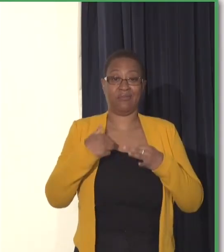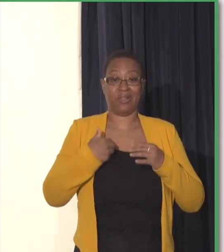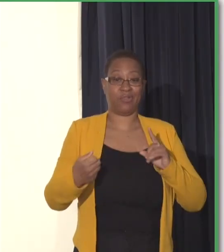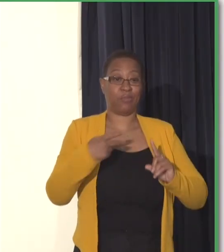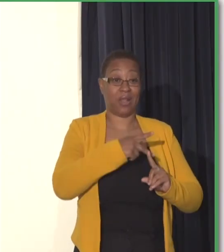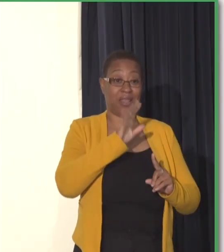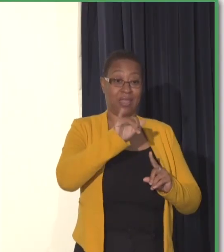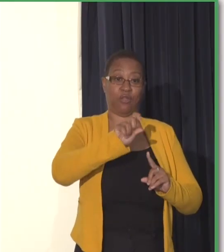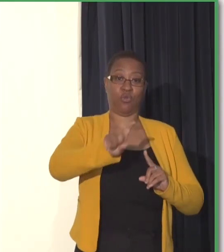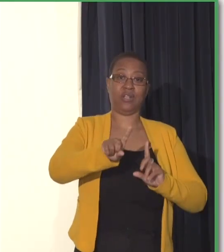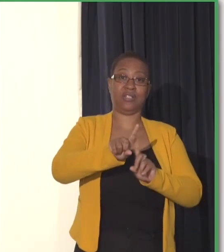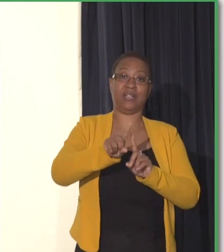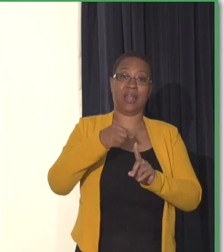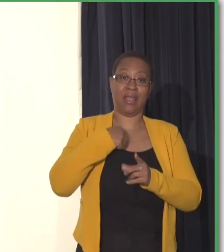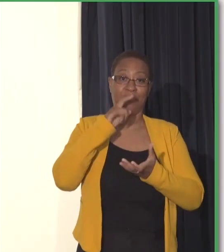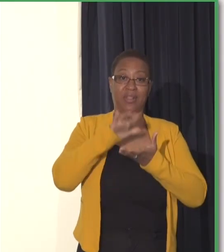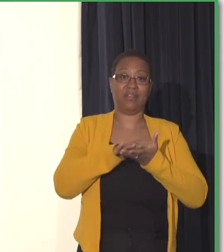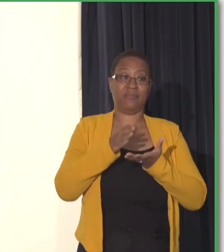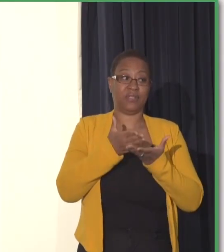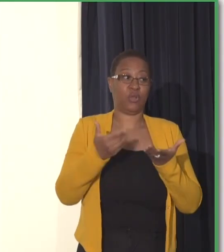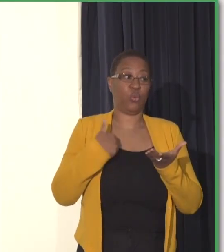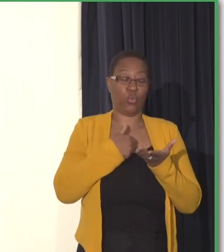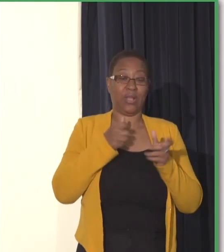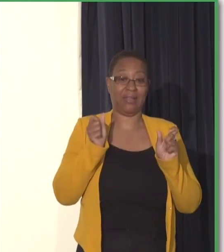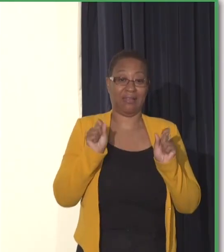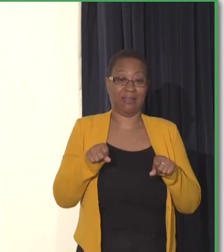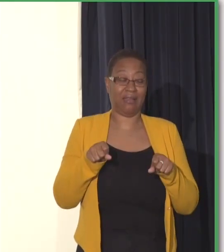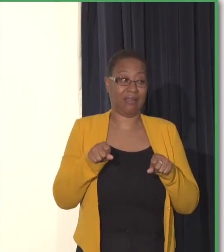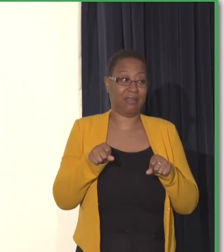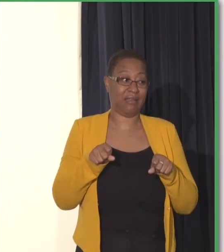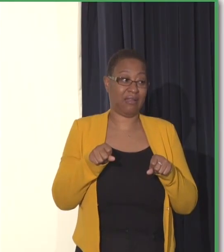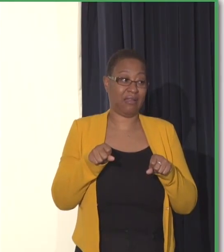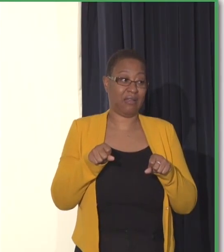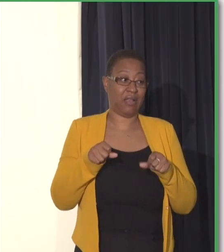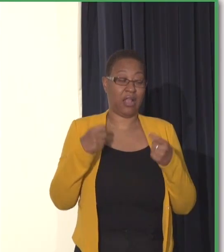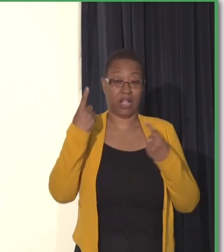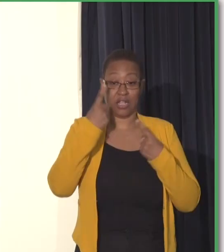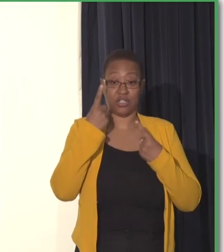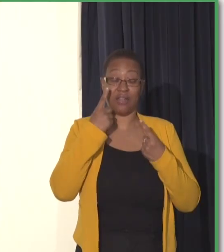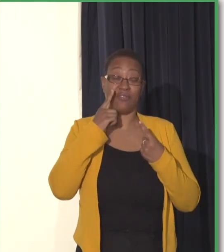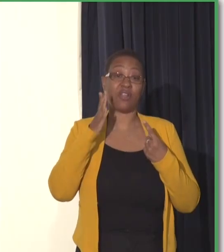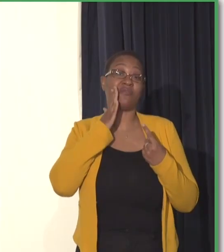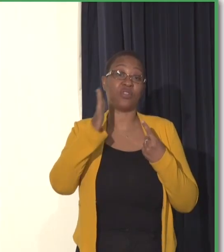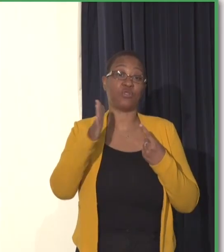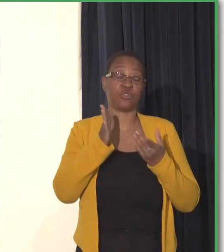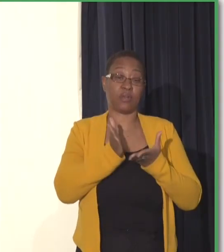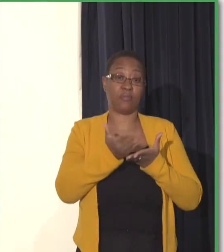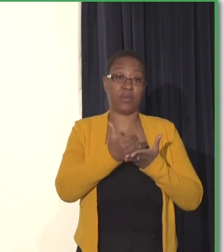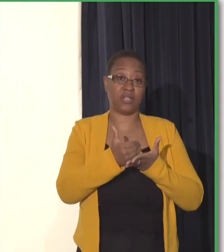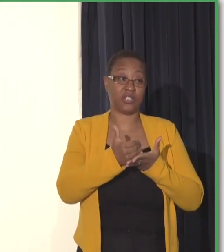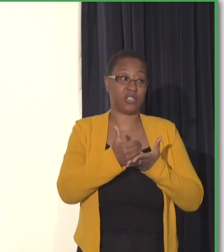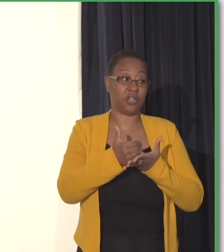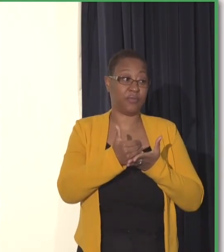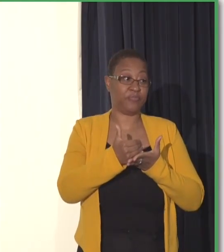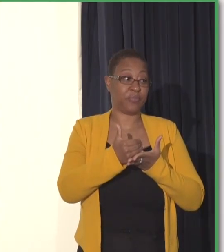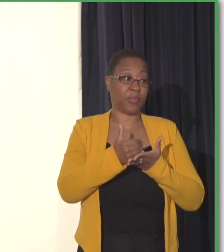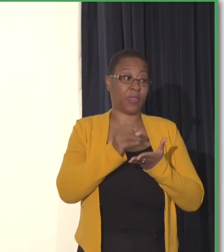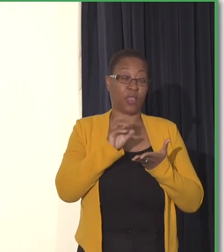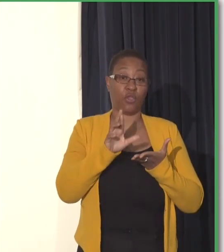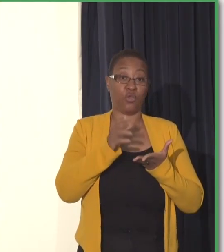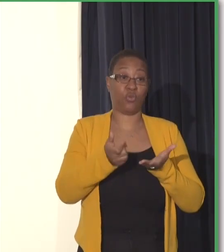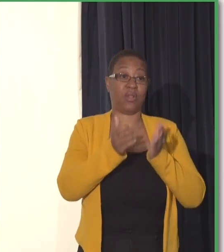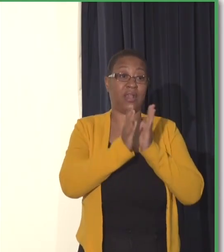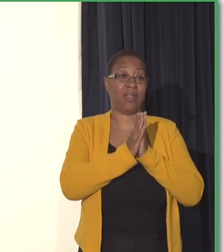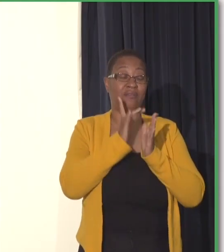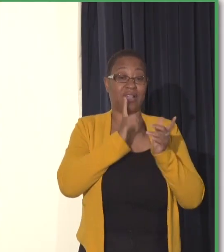That question, I believe, is something that we could consider for a future budget, or you may want to